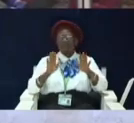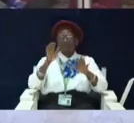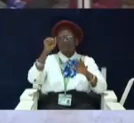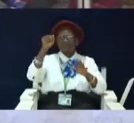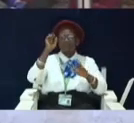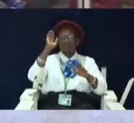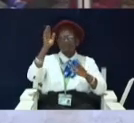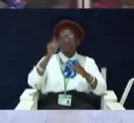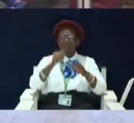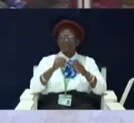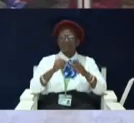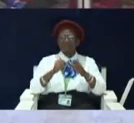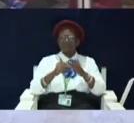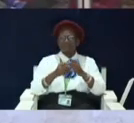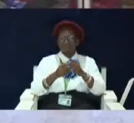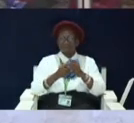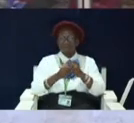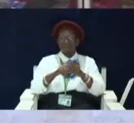The